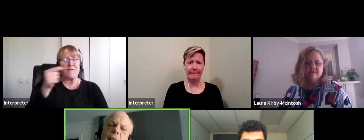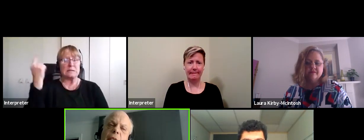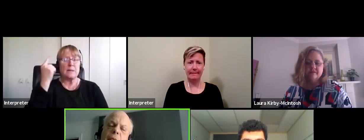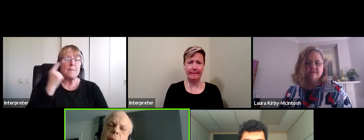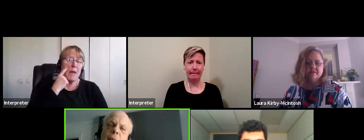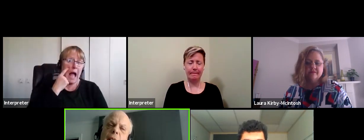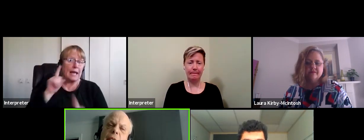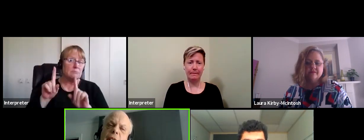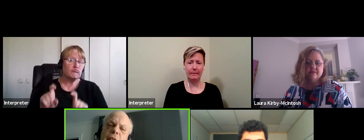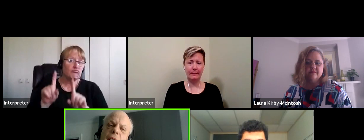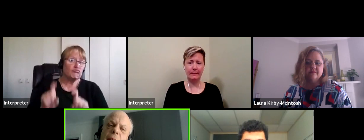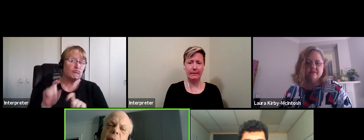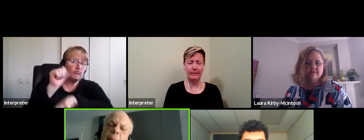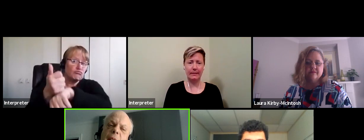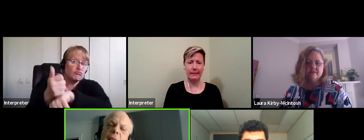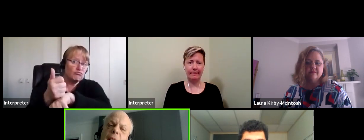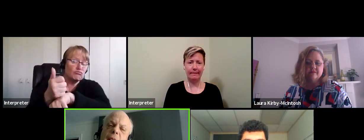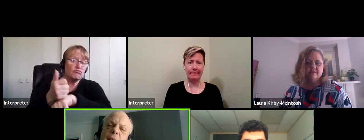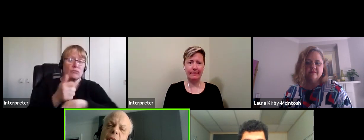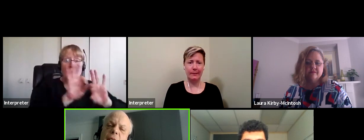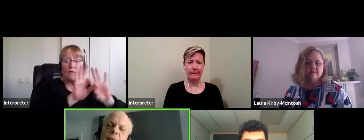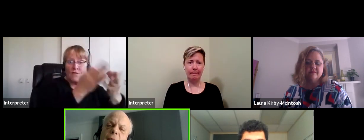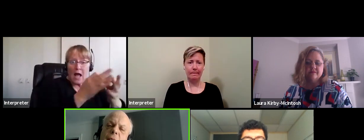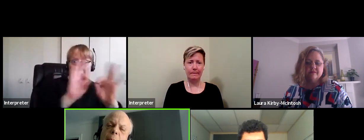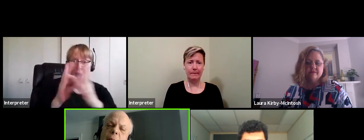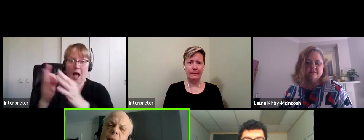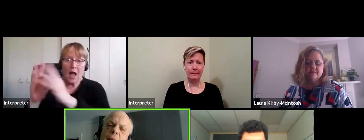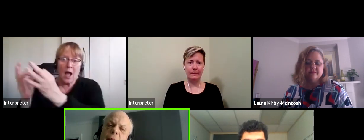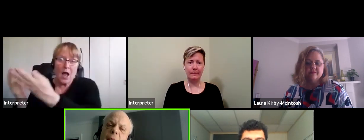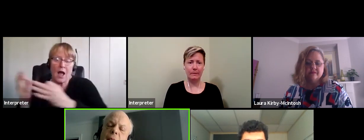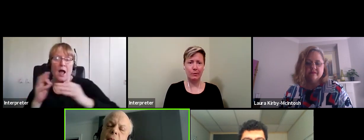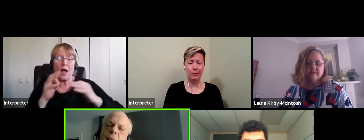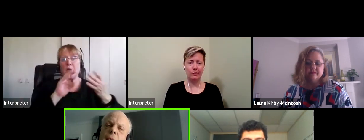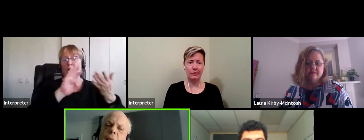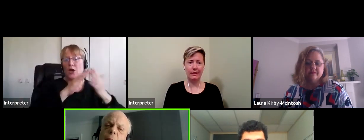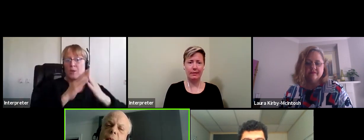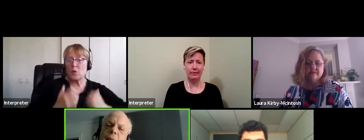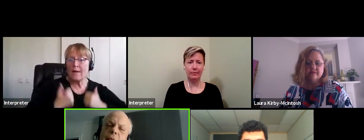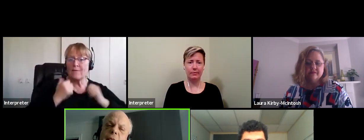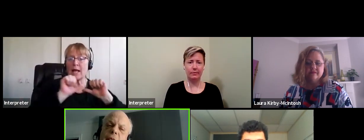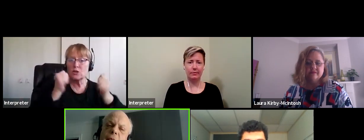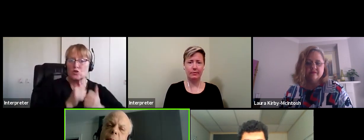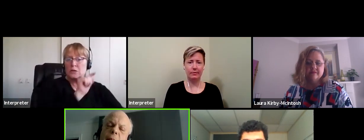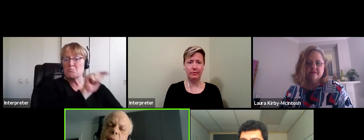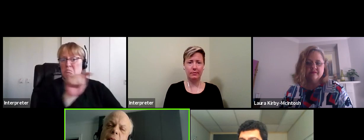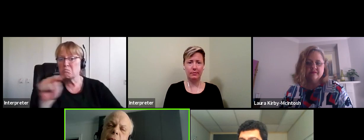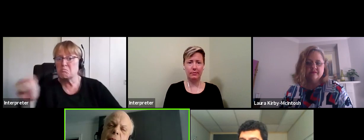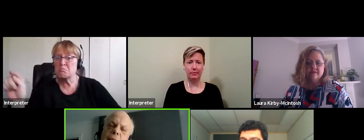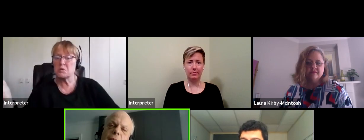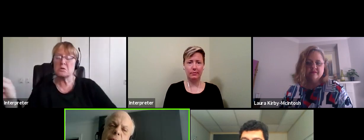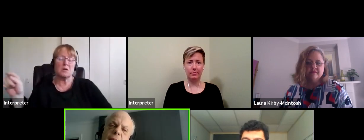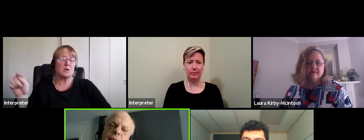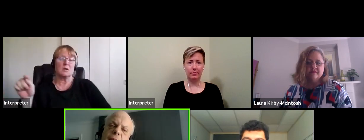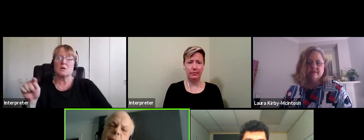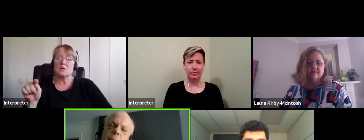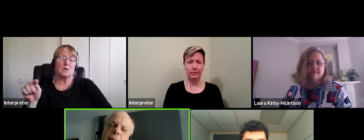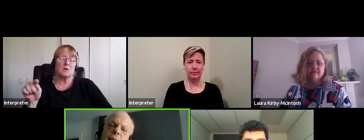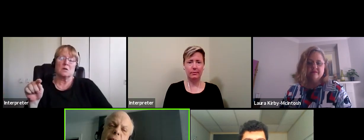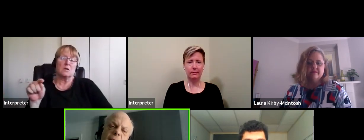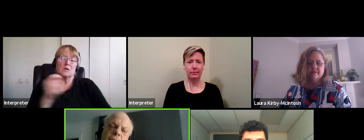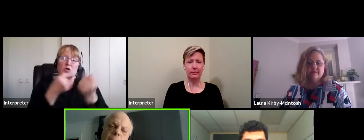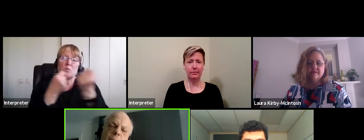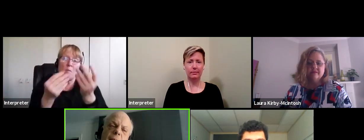then each organization, each family, each community living organization, provider, etc., doesn't have